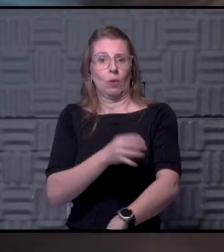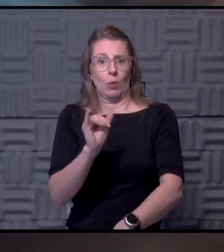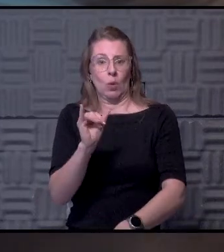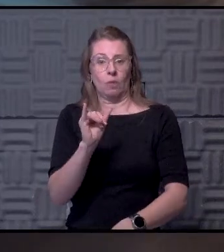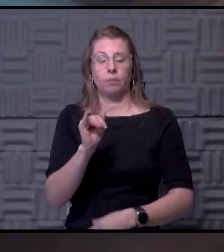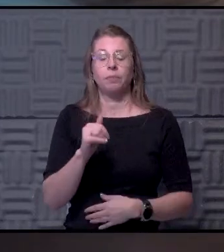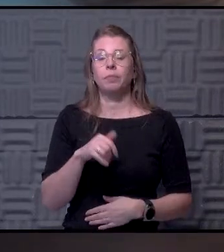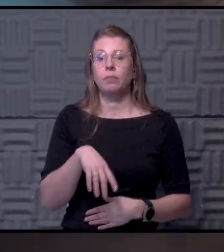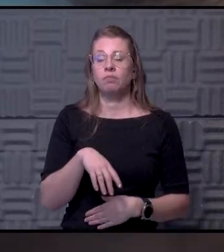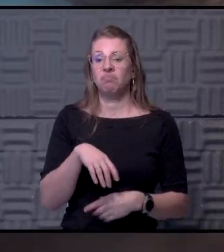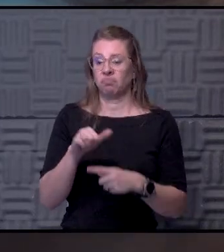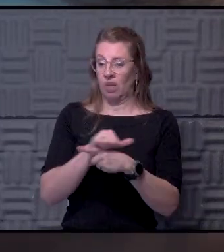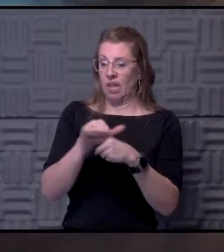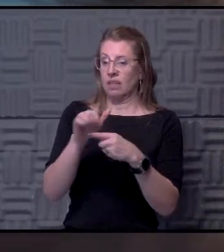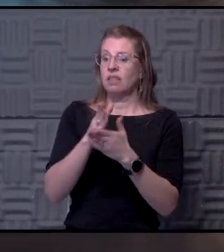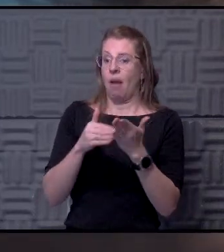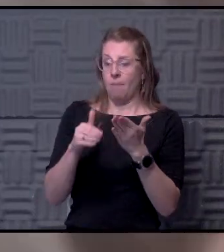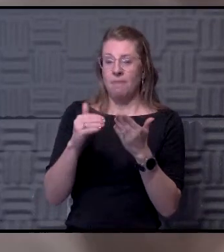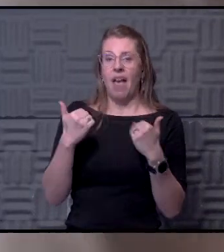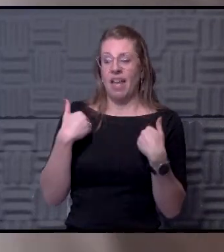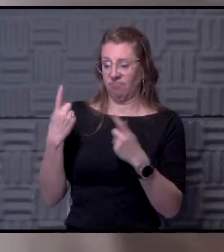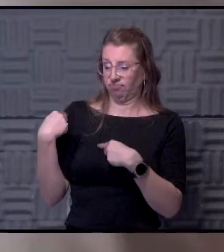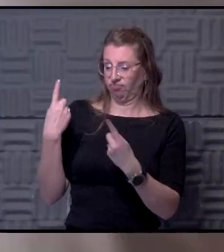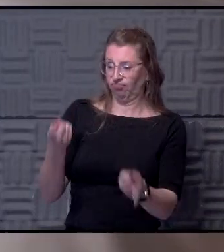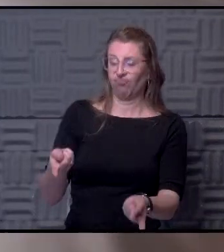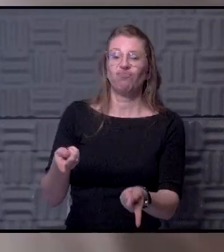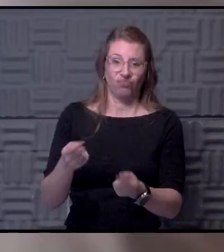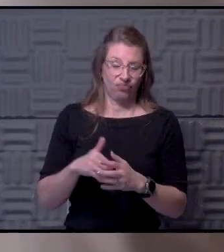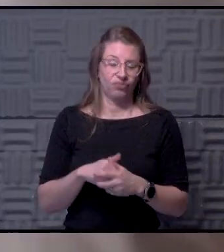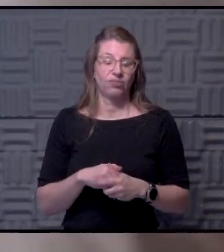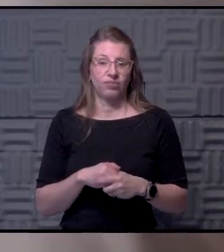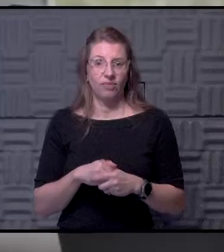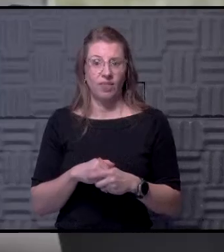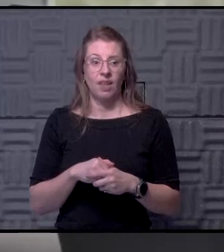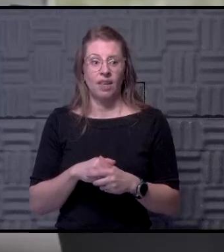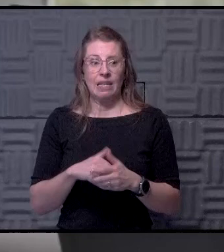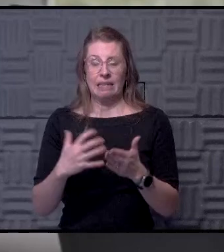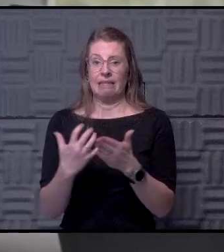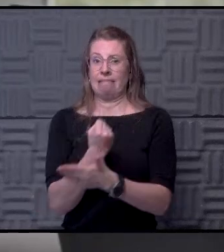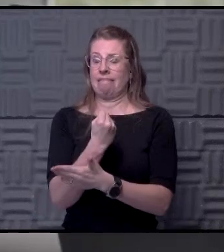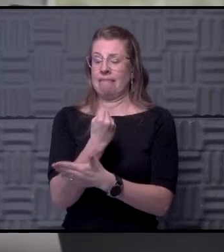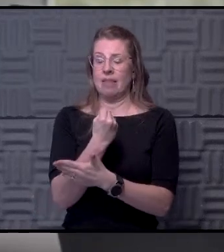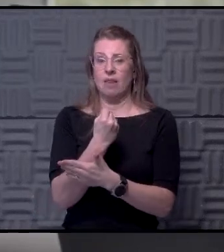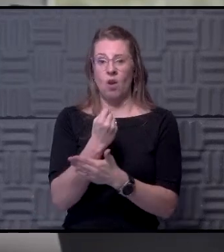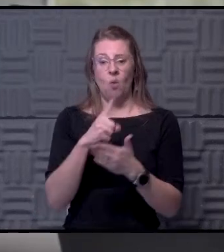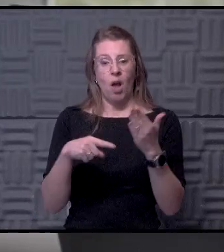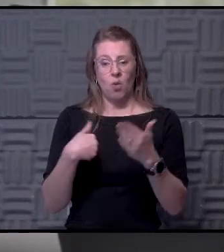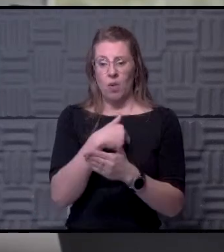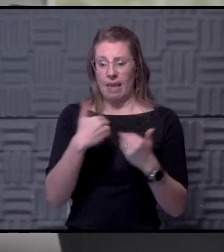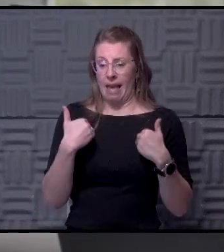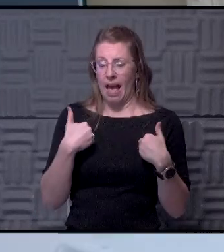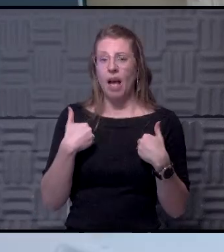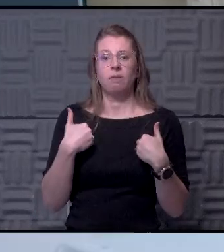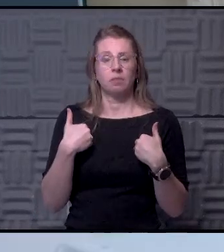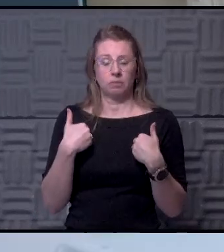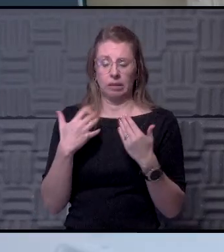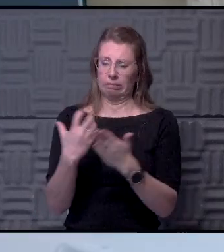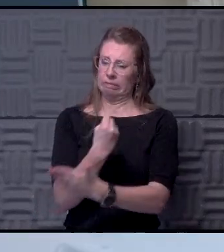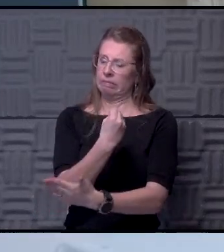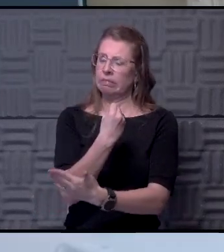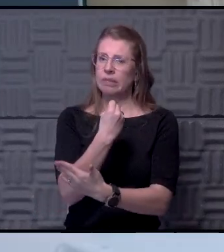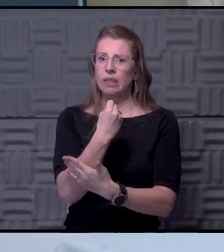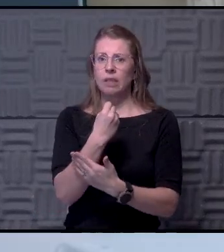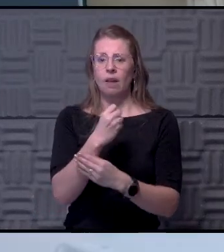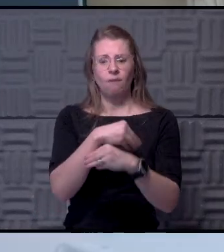We've had some time to practice this, so being able to make the most of what we have to work with, make the most of